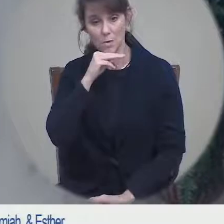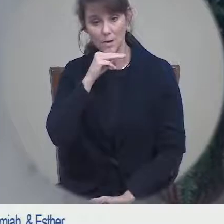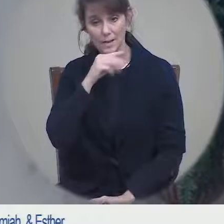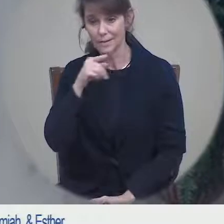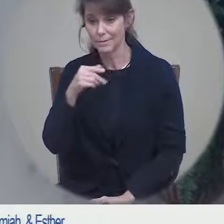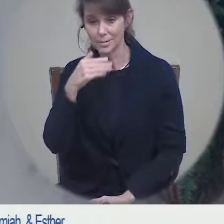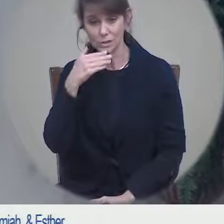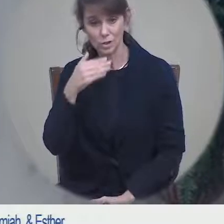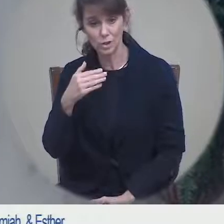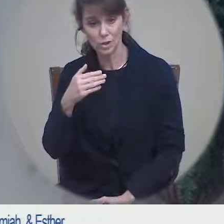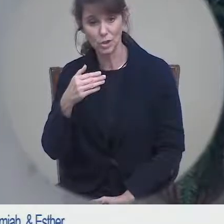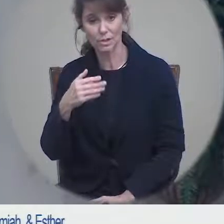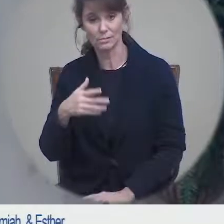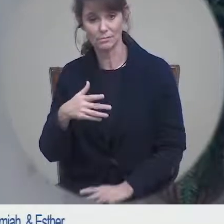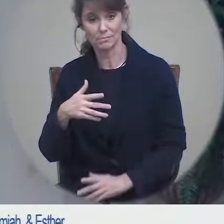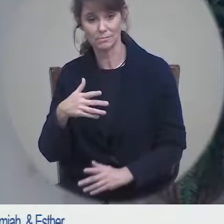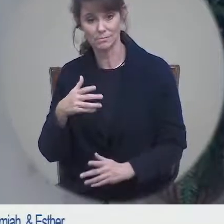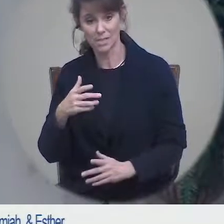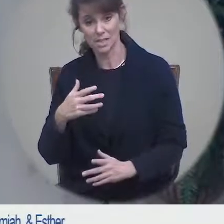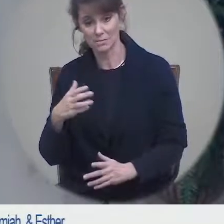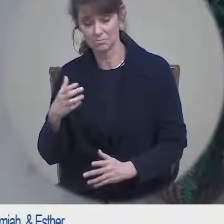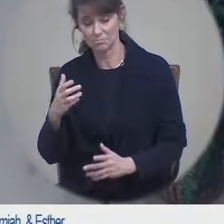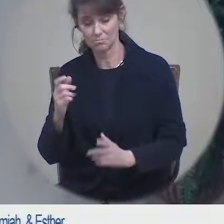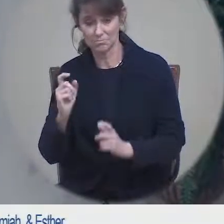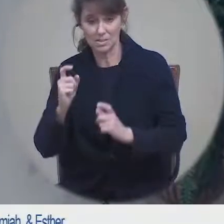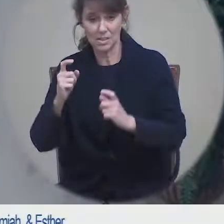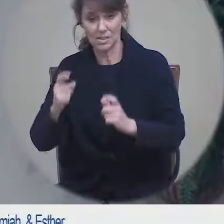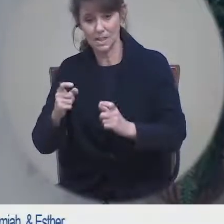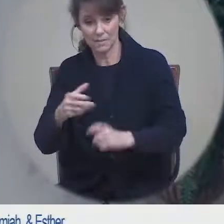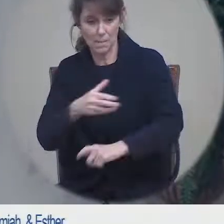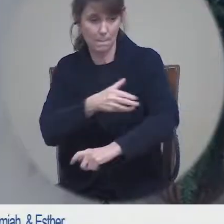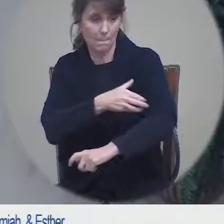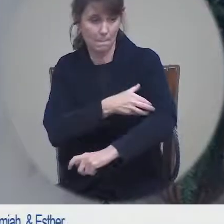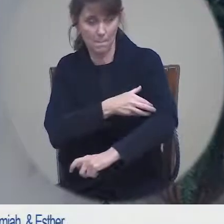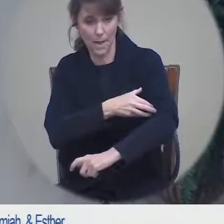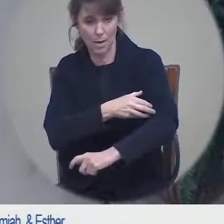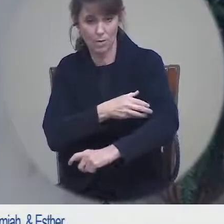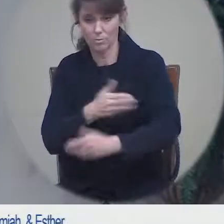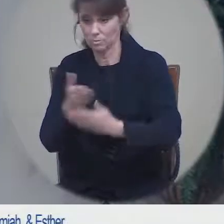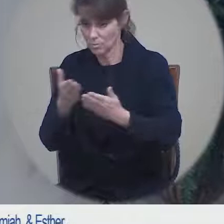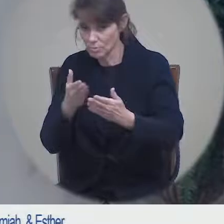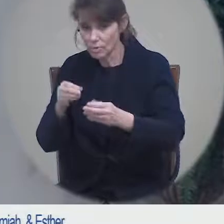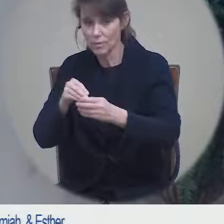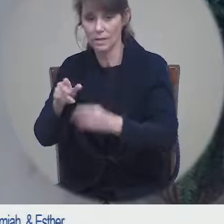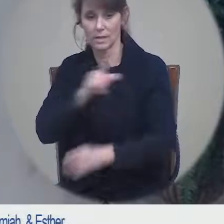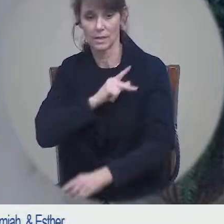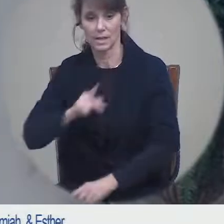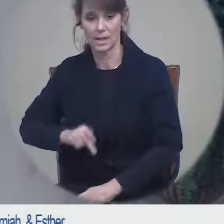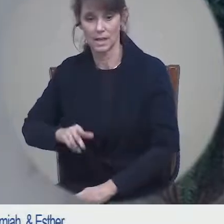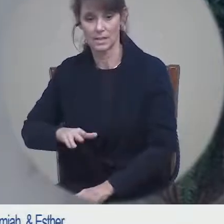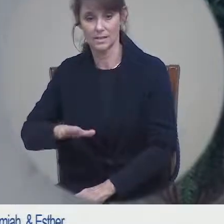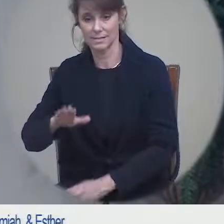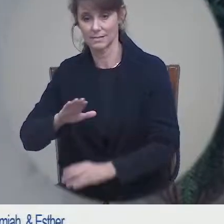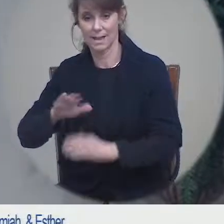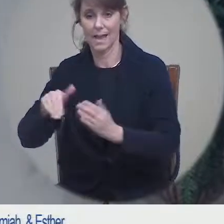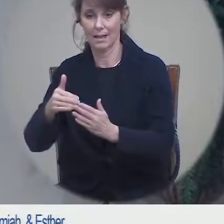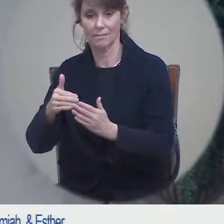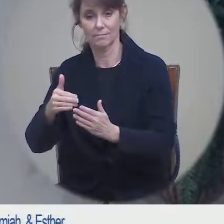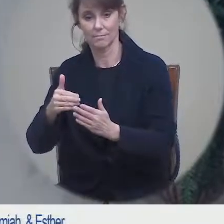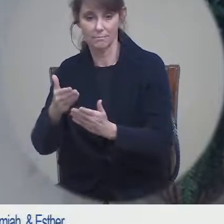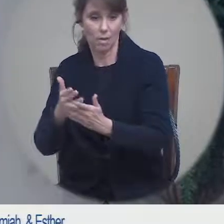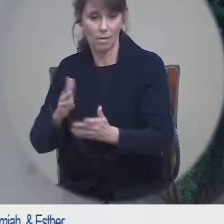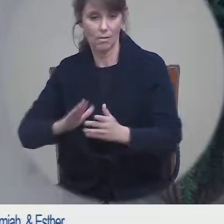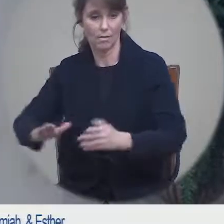king's house, and his fame spread throughout all the provinces, for the man Mordecai became great and greater,